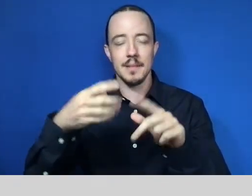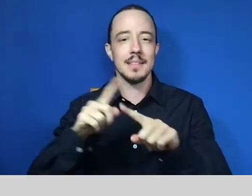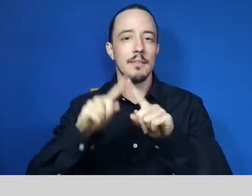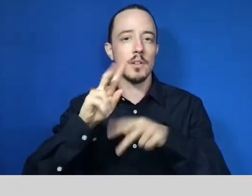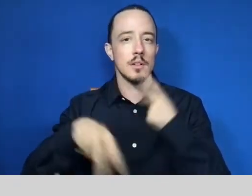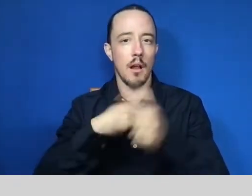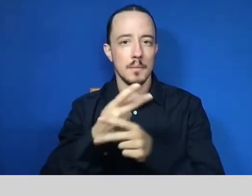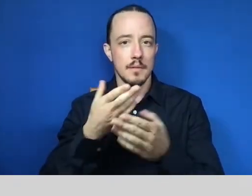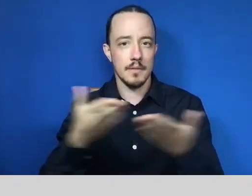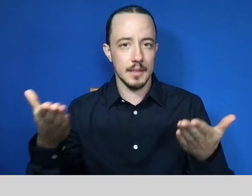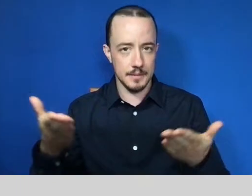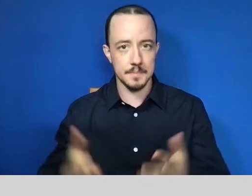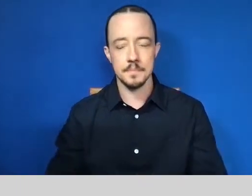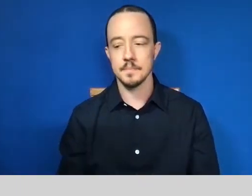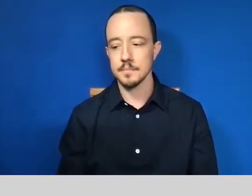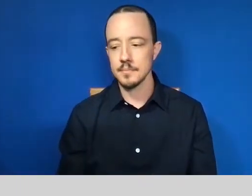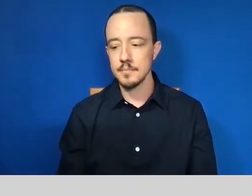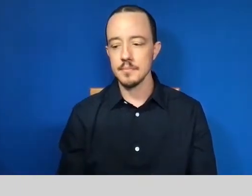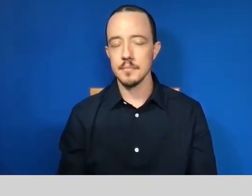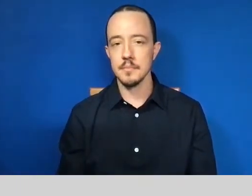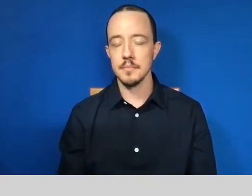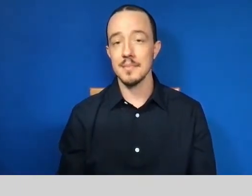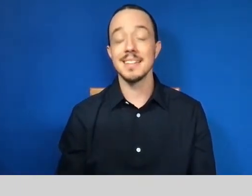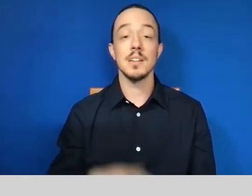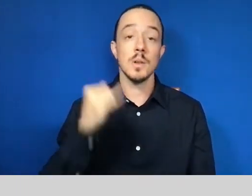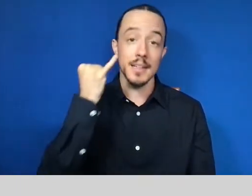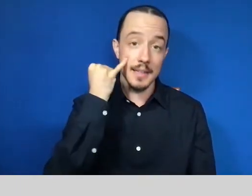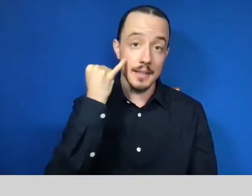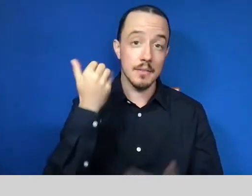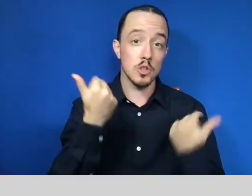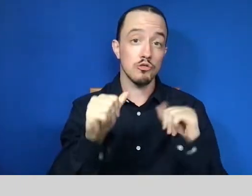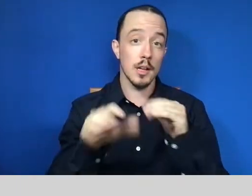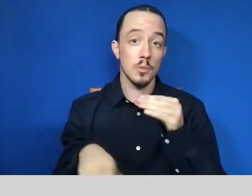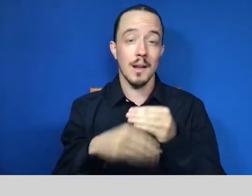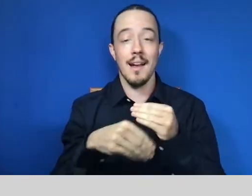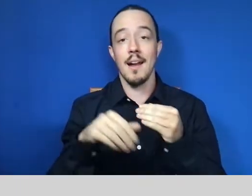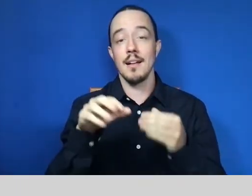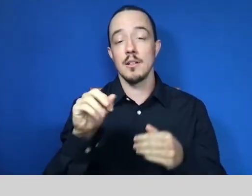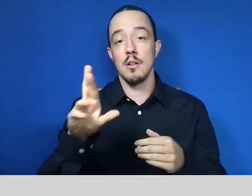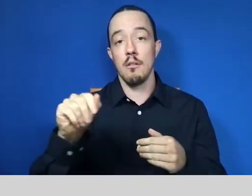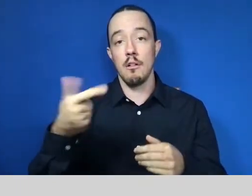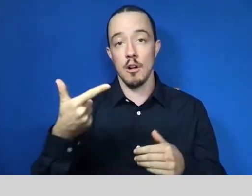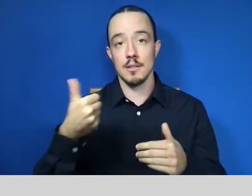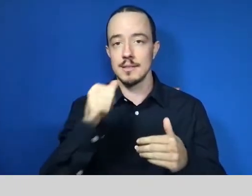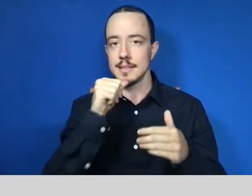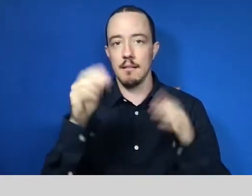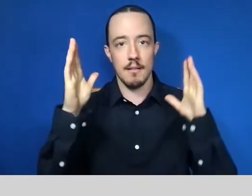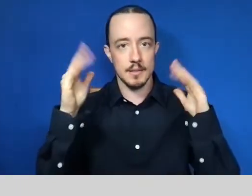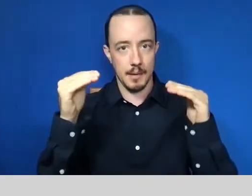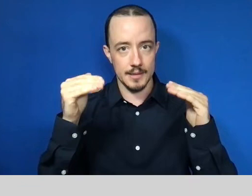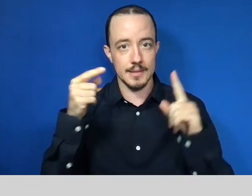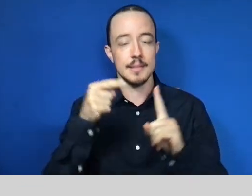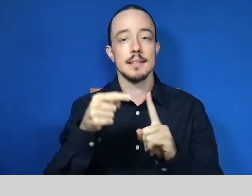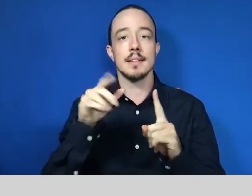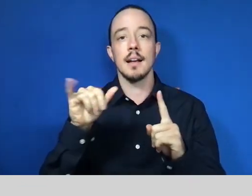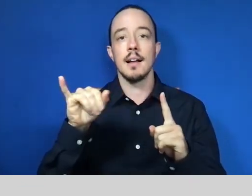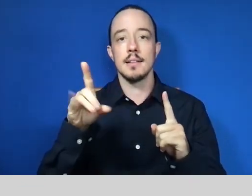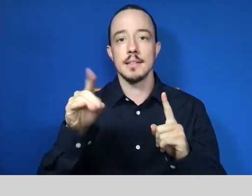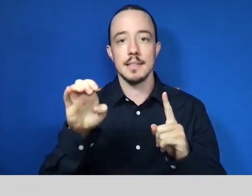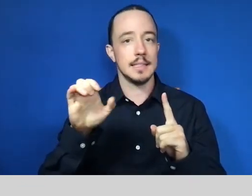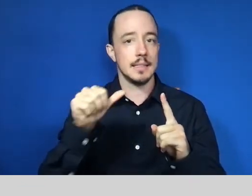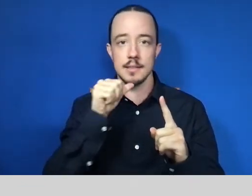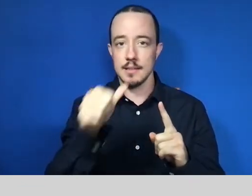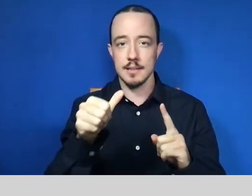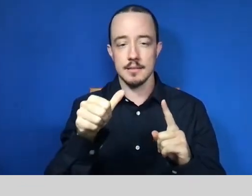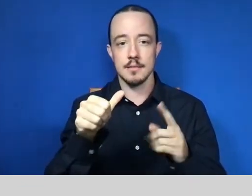the signature for some reason. If we try to add an argument that is unexpected, the IDE